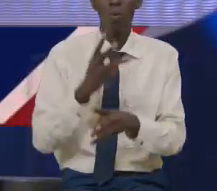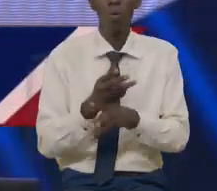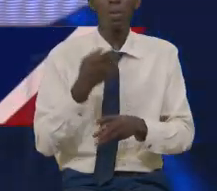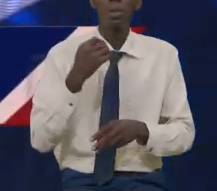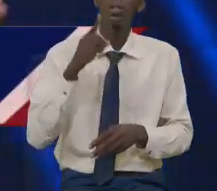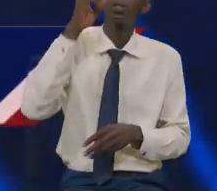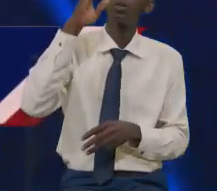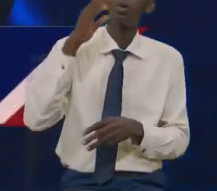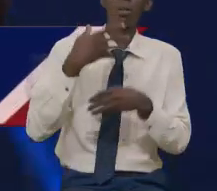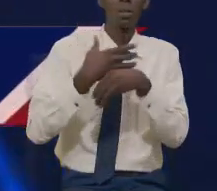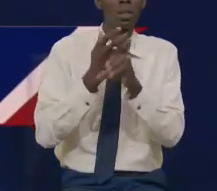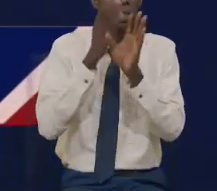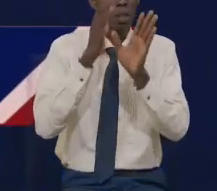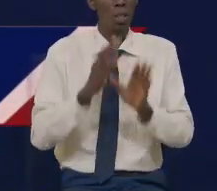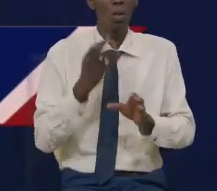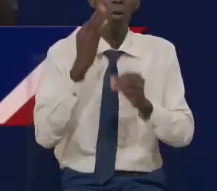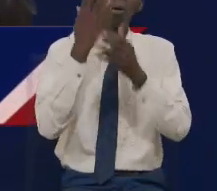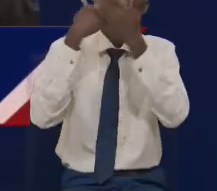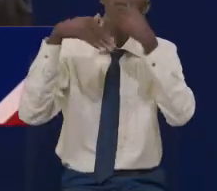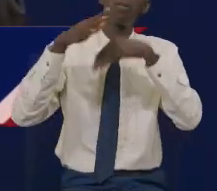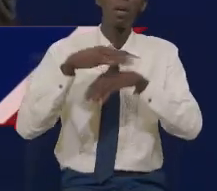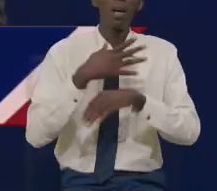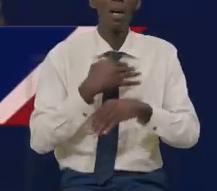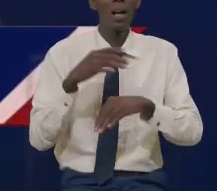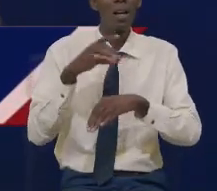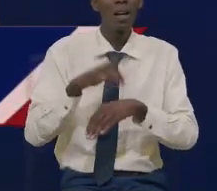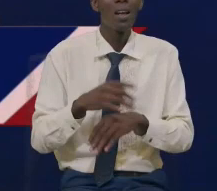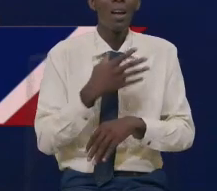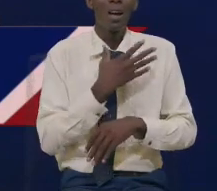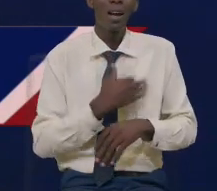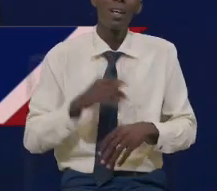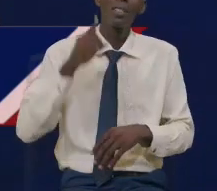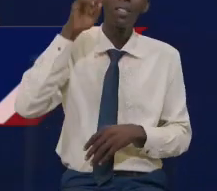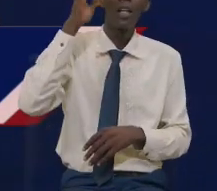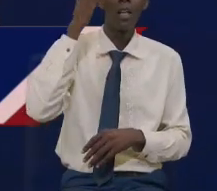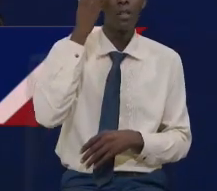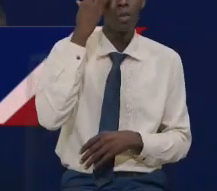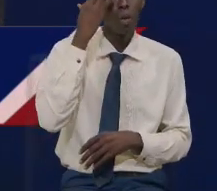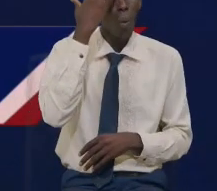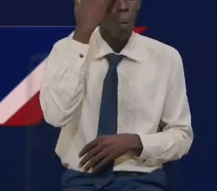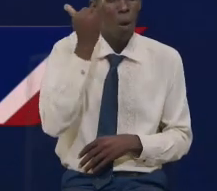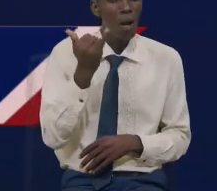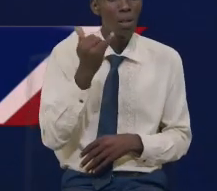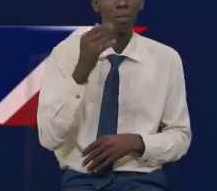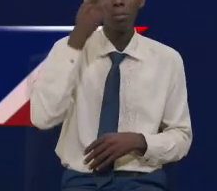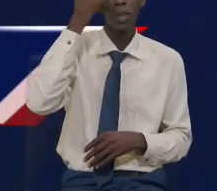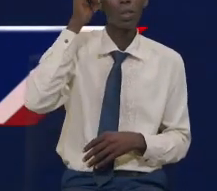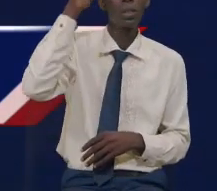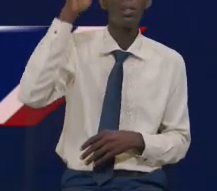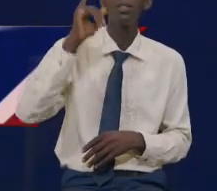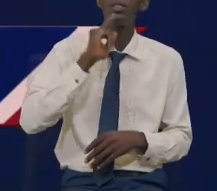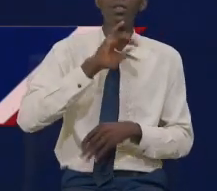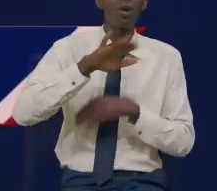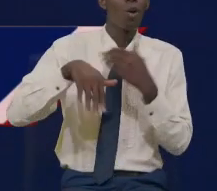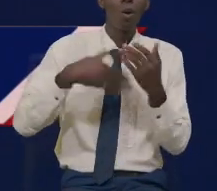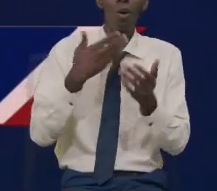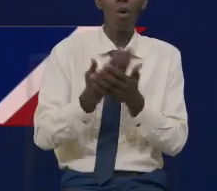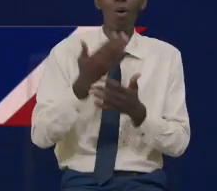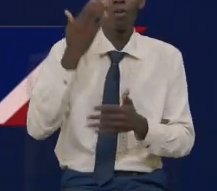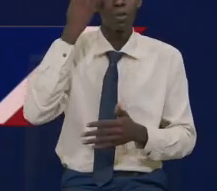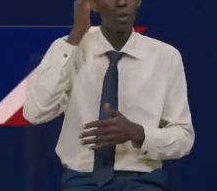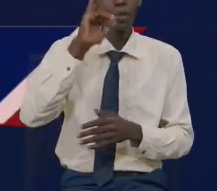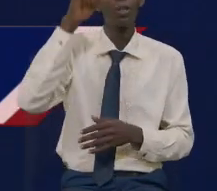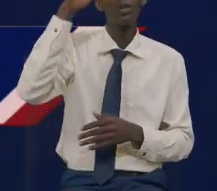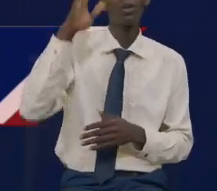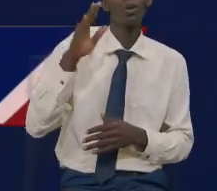the creator of the heavens and the earth, and he knows. Why? Because he's omniscient. Why?